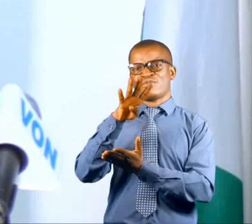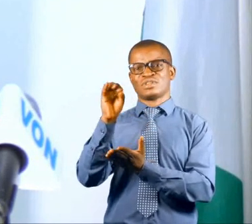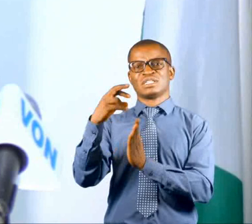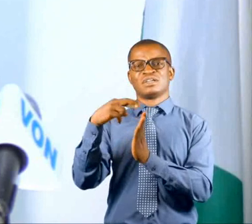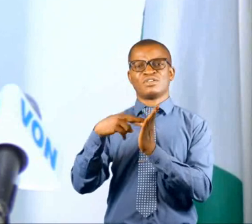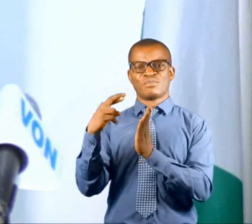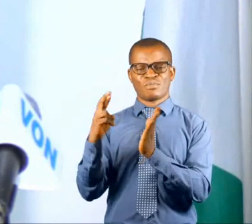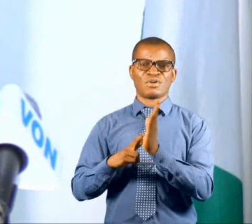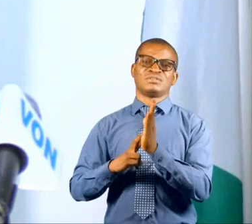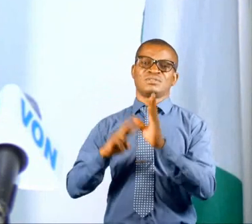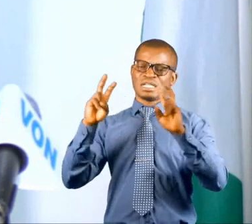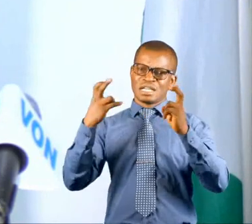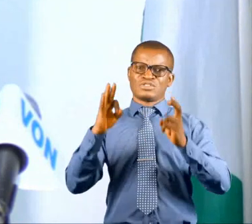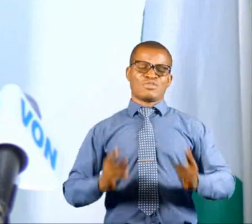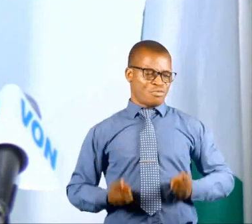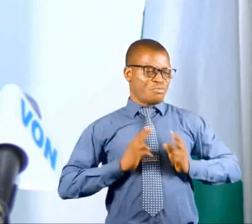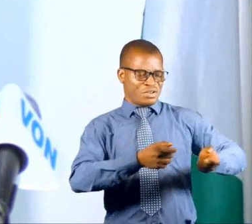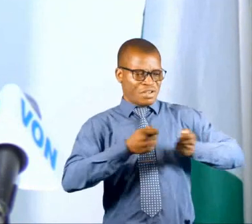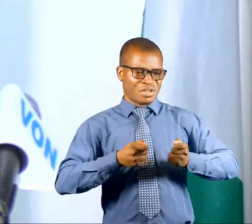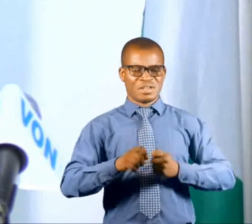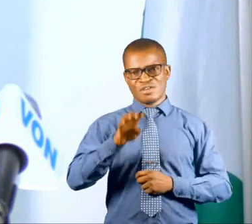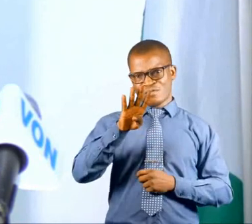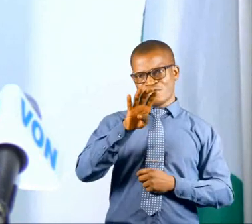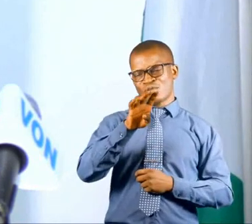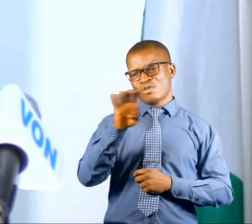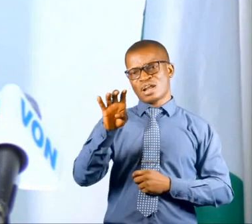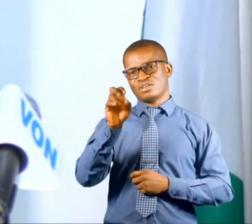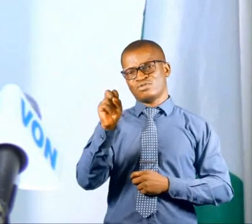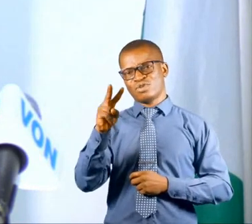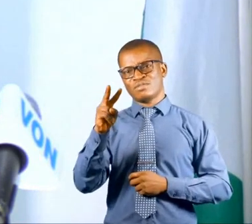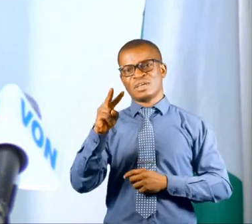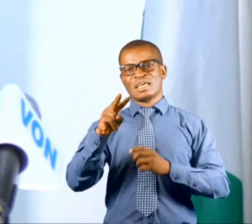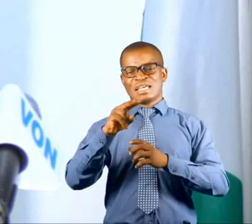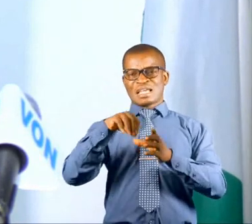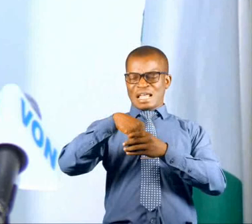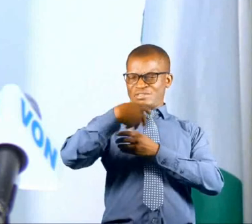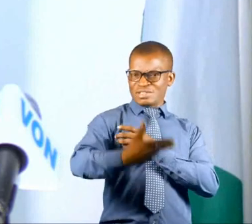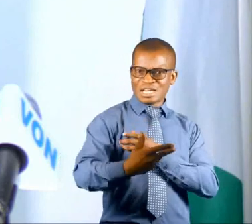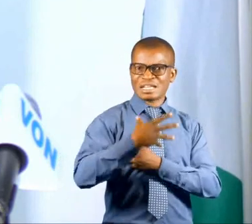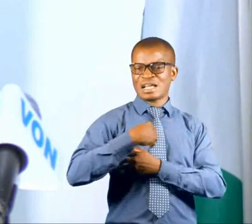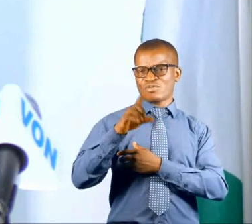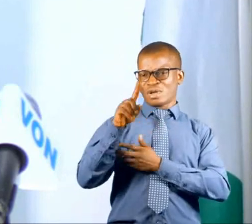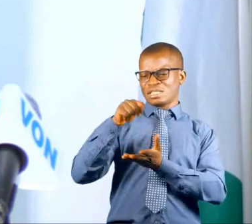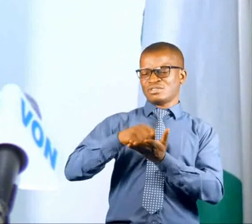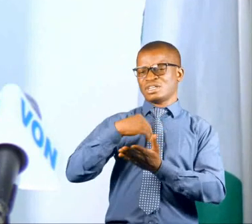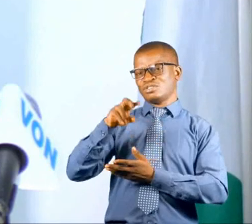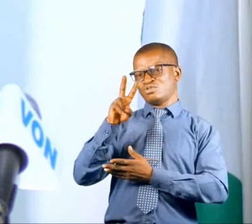1,440 reported cases of trafficking in persons, 412 external trafficking cases,